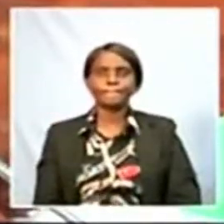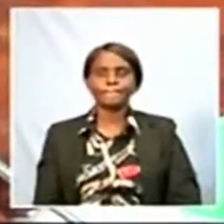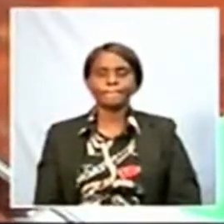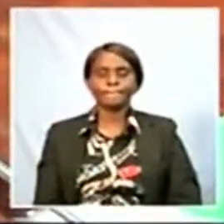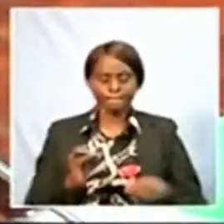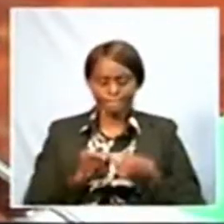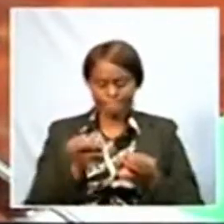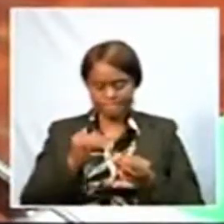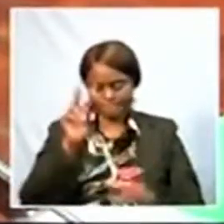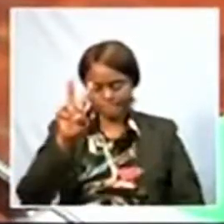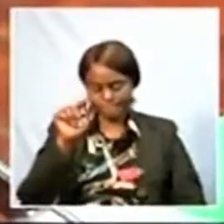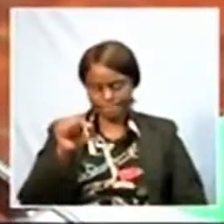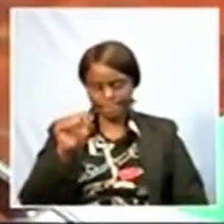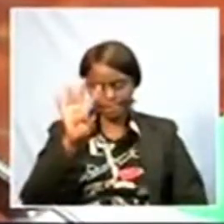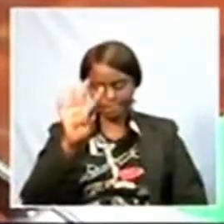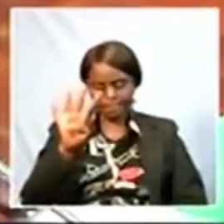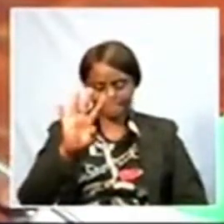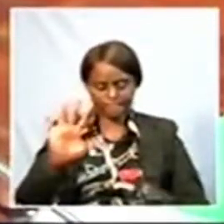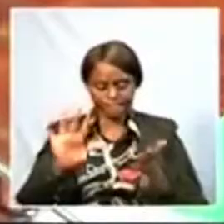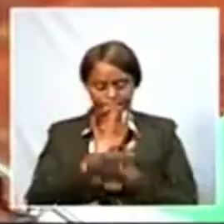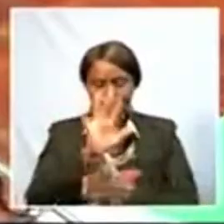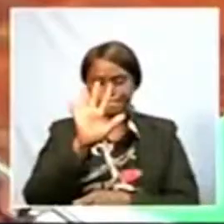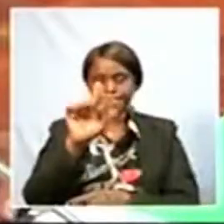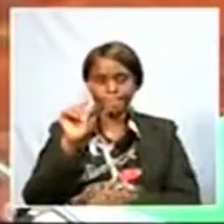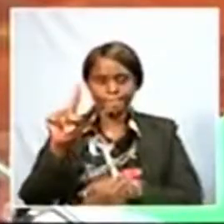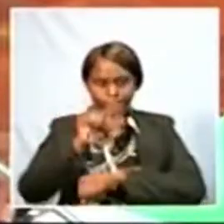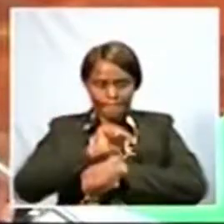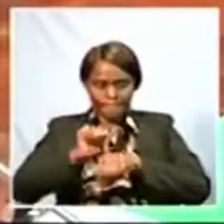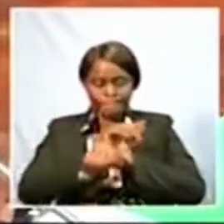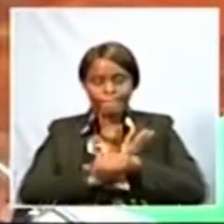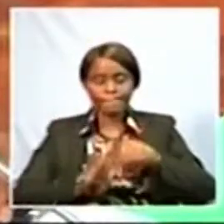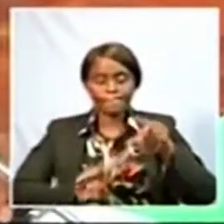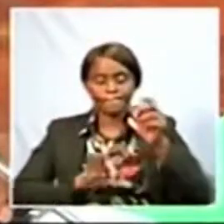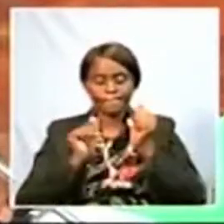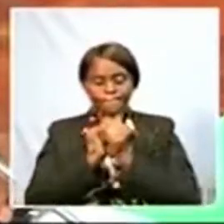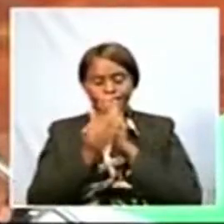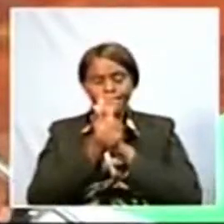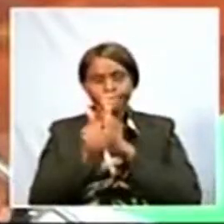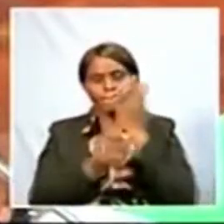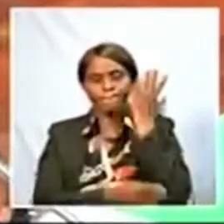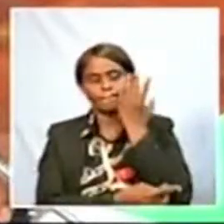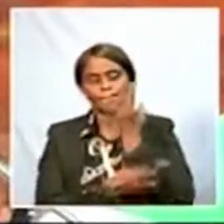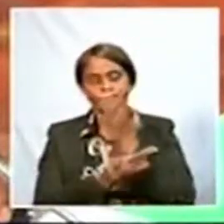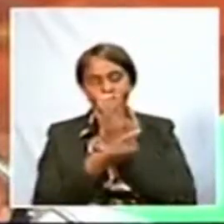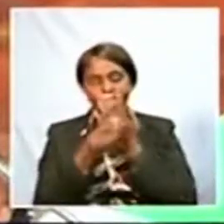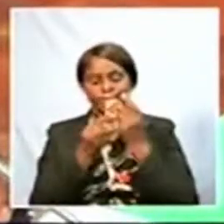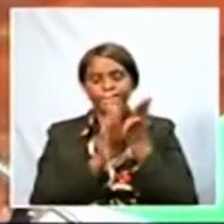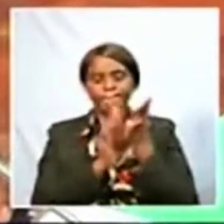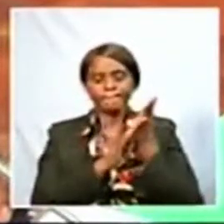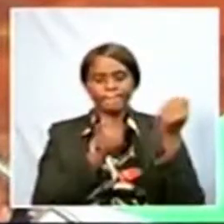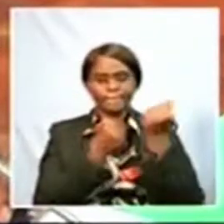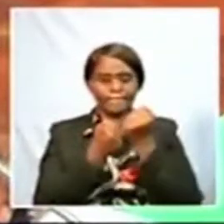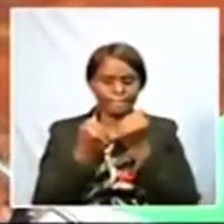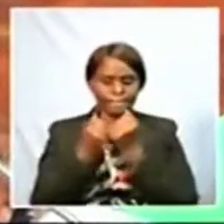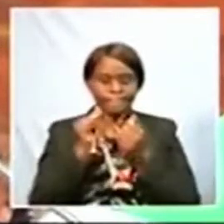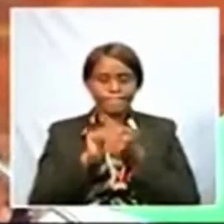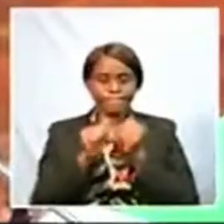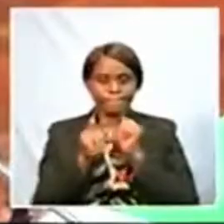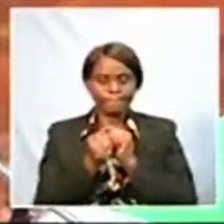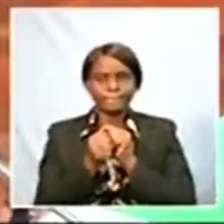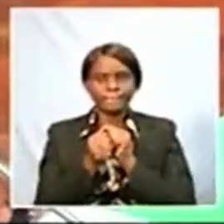Appendix 2.4 on page 51, secondary boarding and skills development bursaries. Cause of